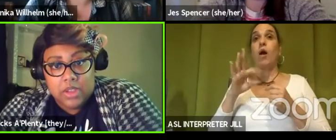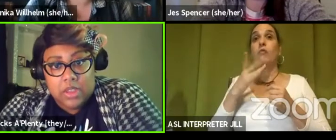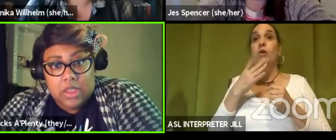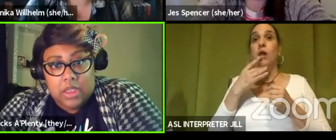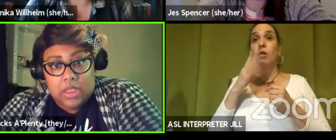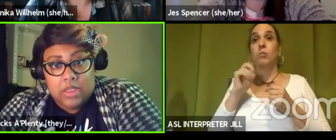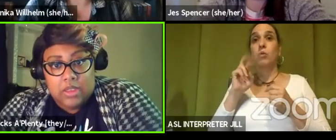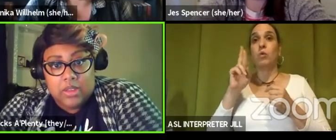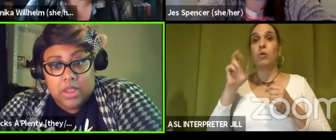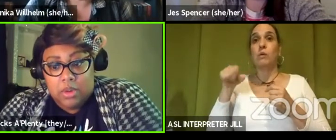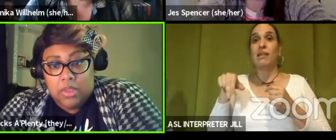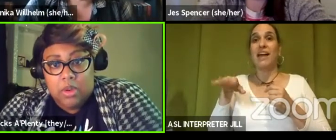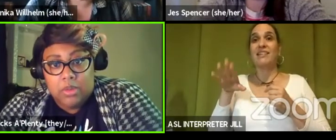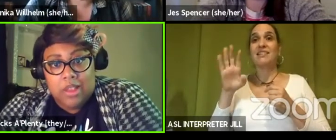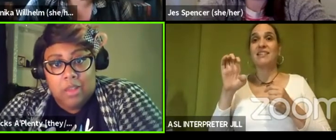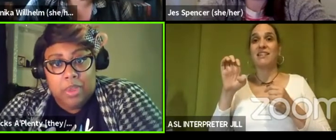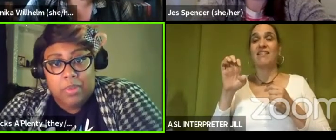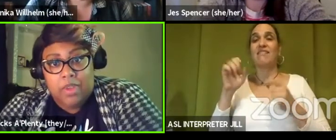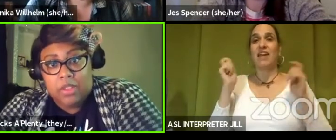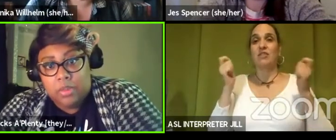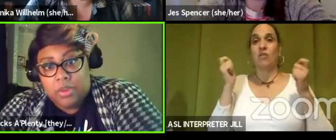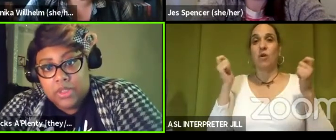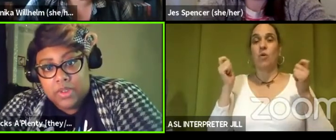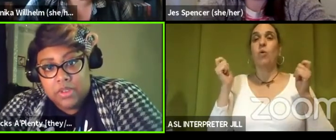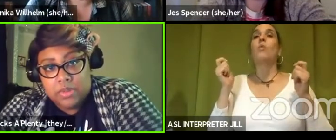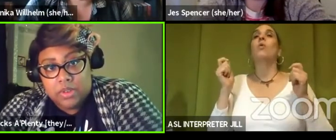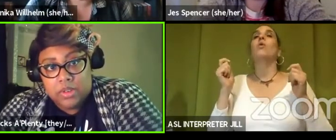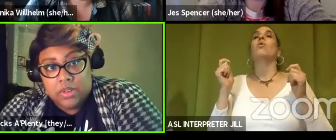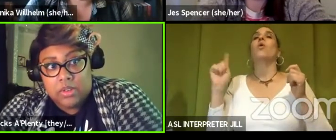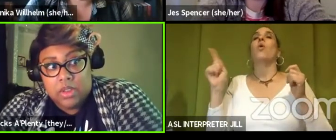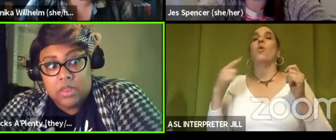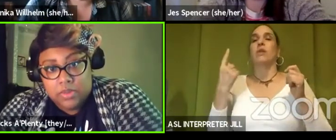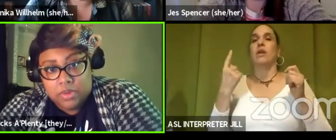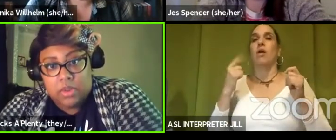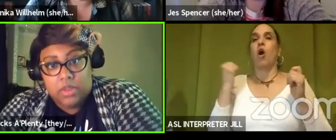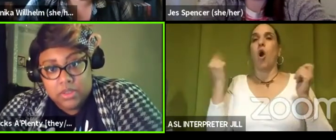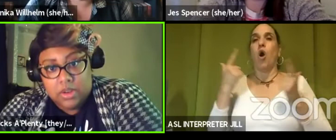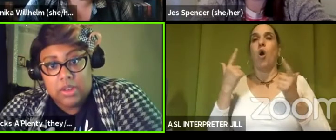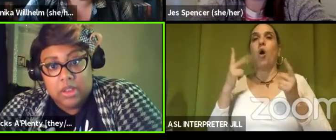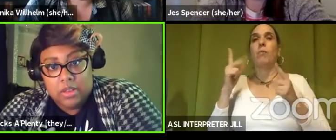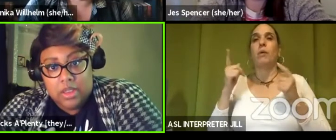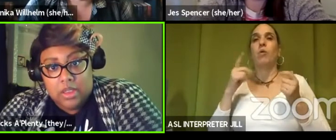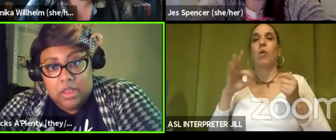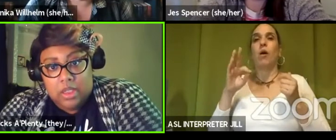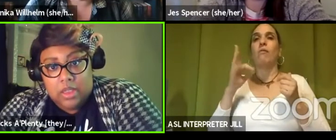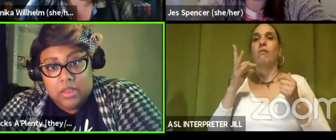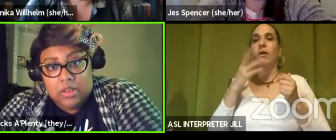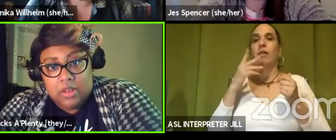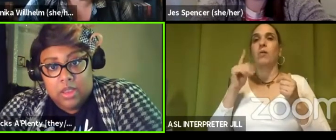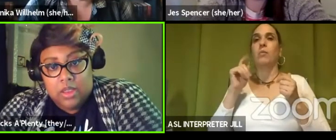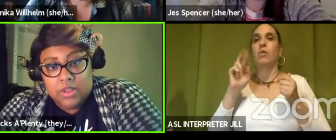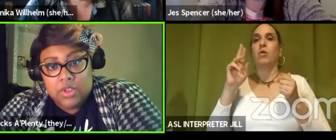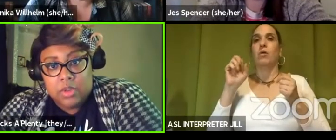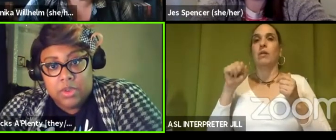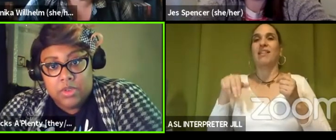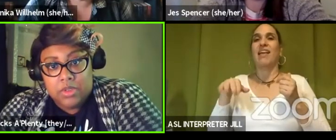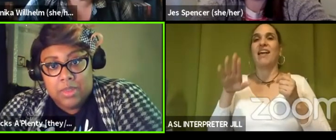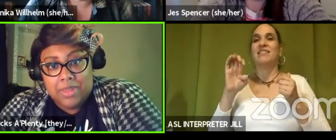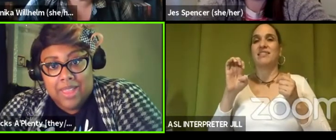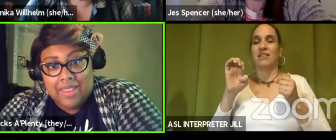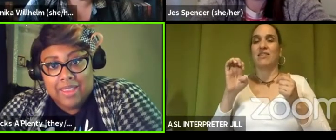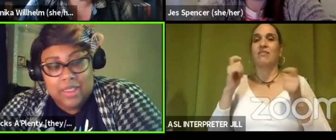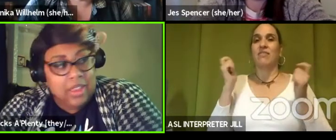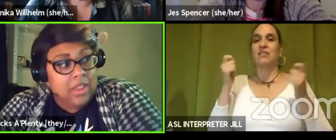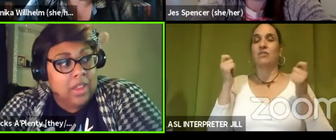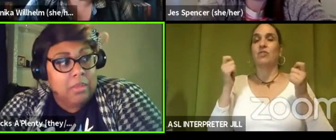Northwest. And we're the only all people of color burlesque festival in the Pacific Northwest right now. And it is a tribute to